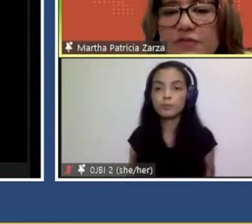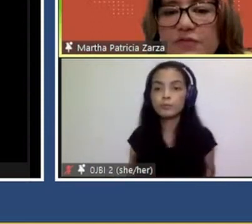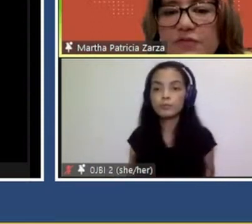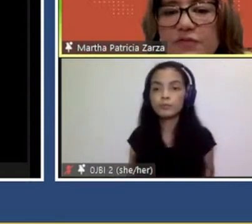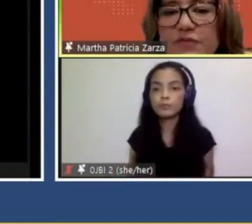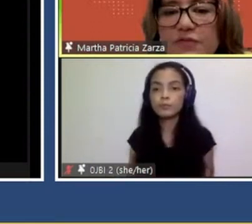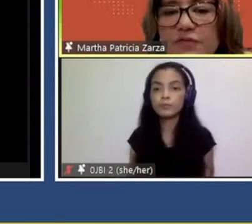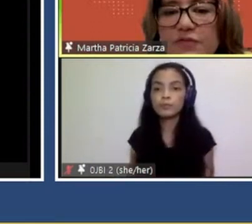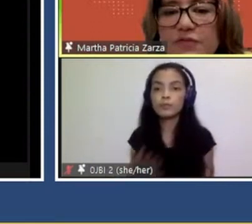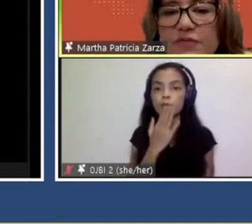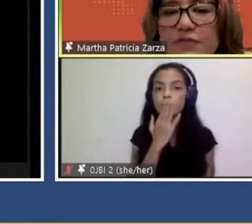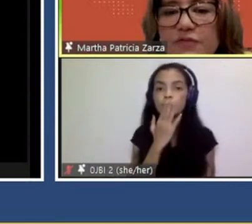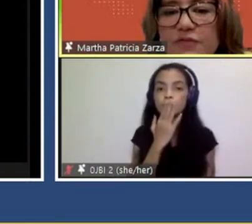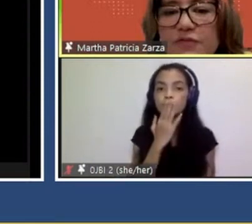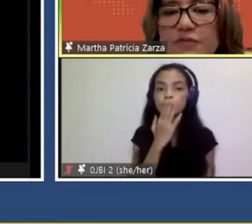Oops.